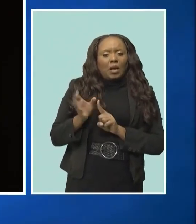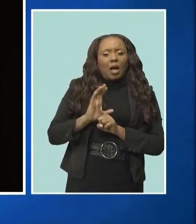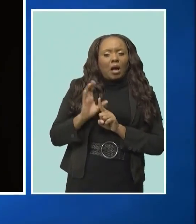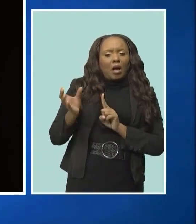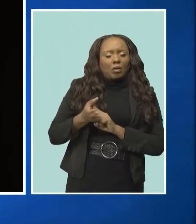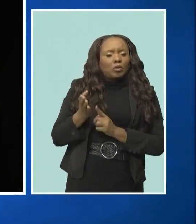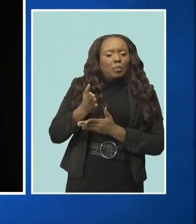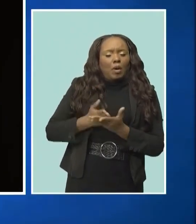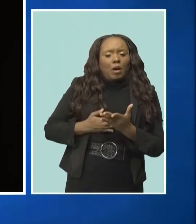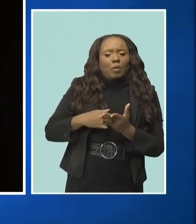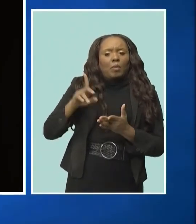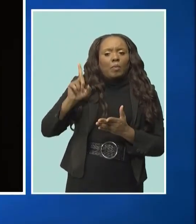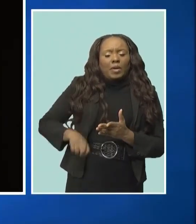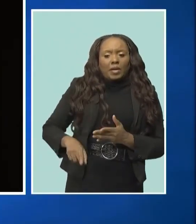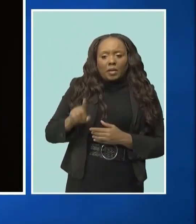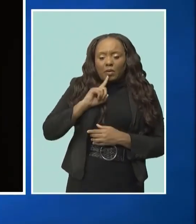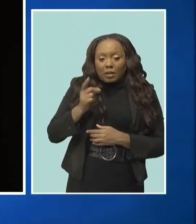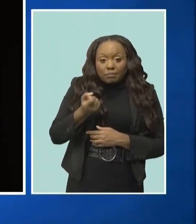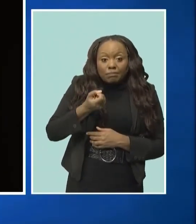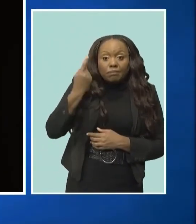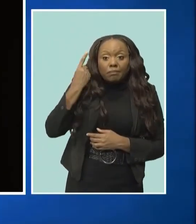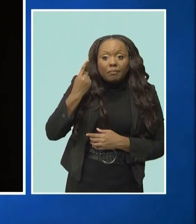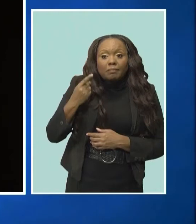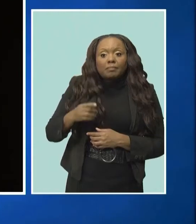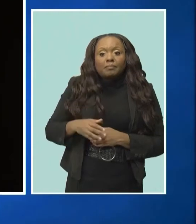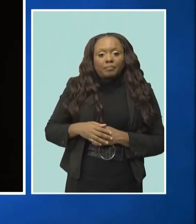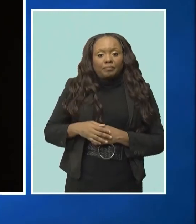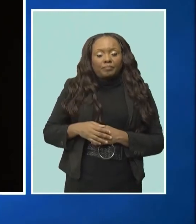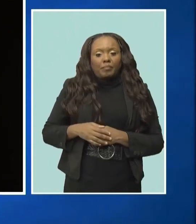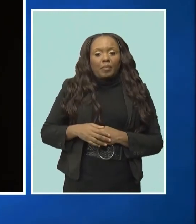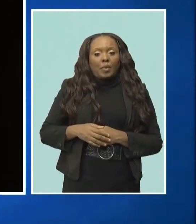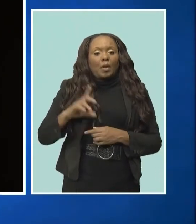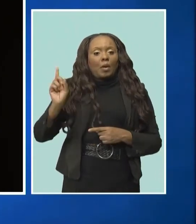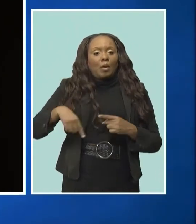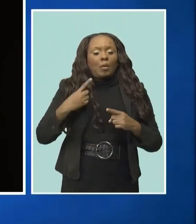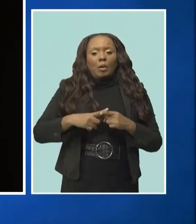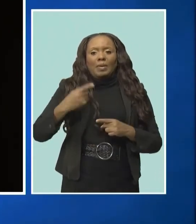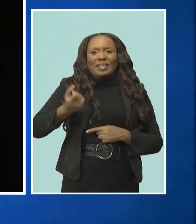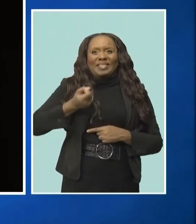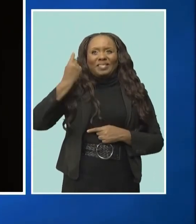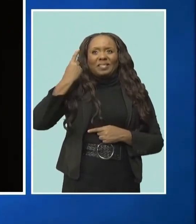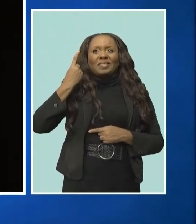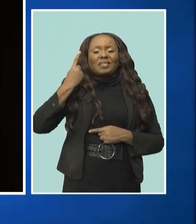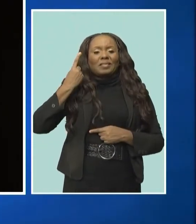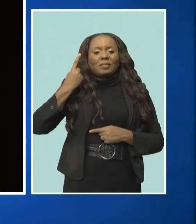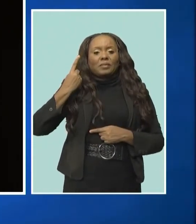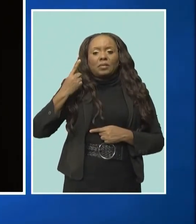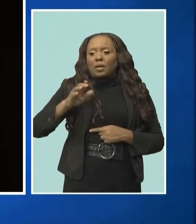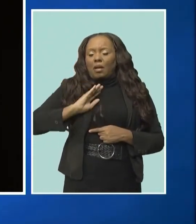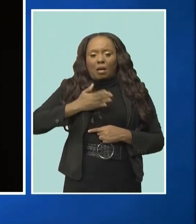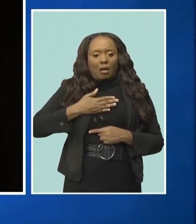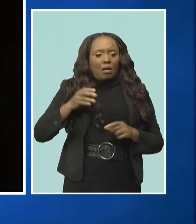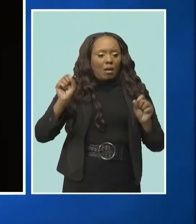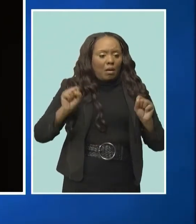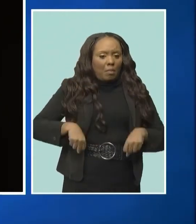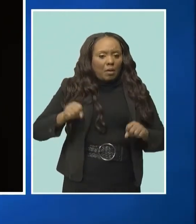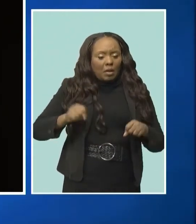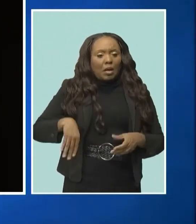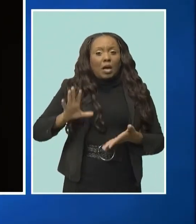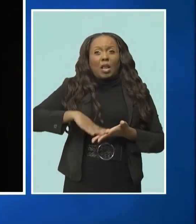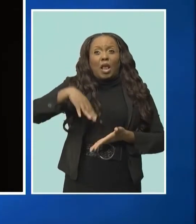And I say to Barbadians that the sooner we can get on board with respect to understanding that the ability to learn